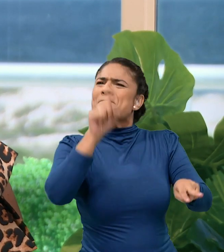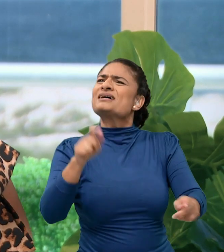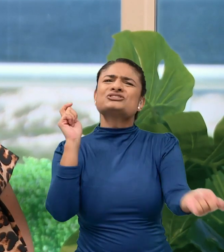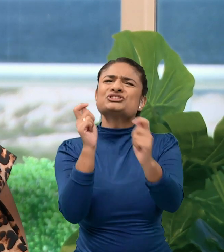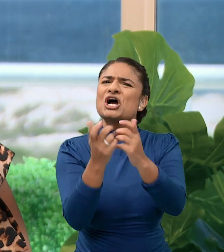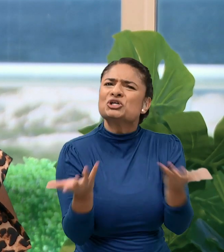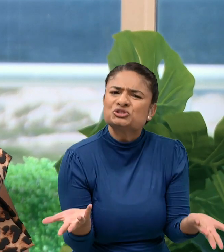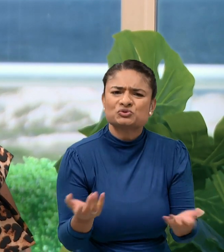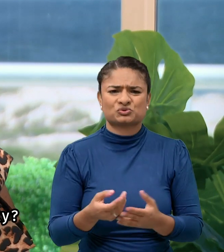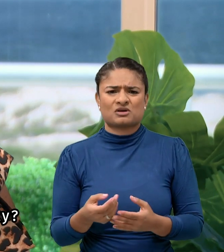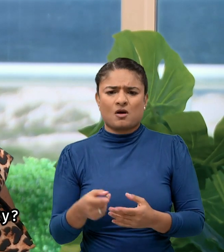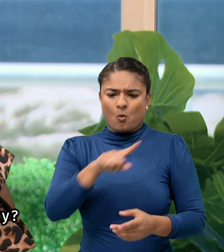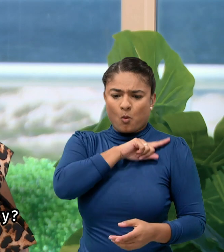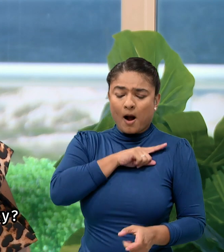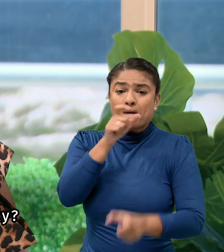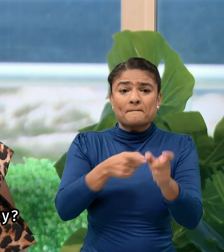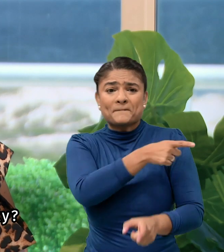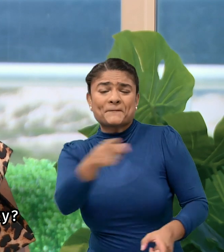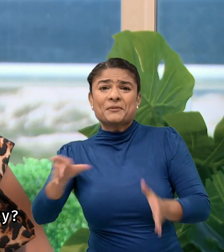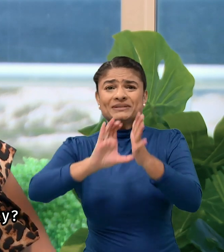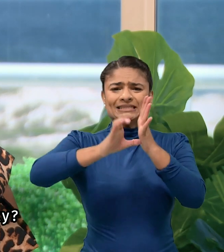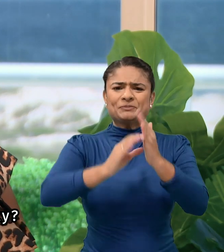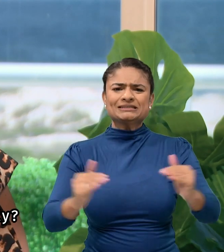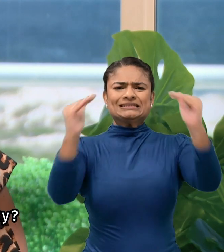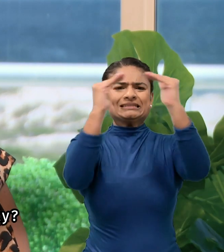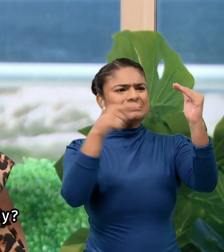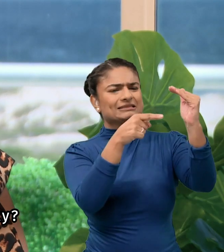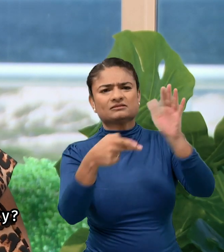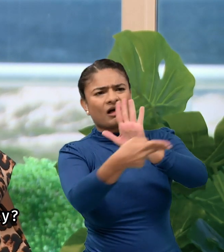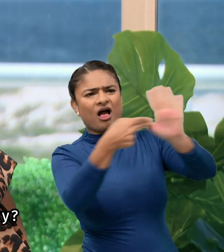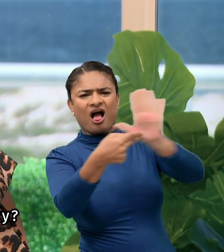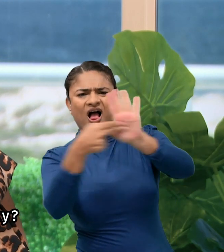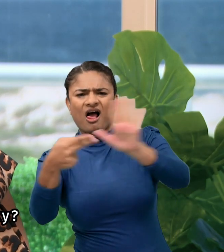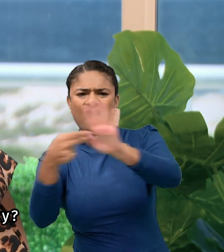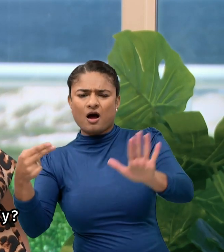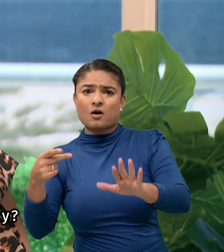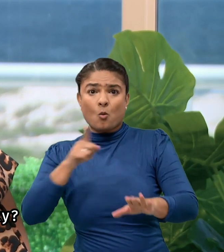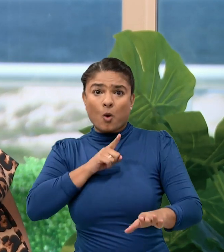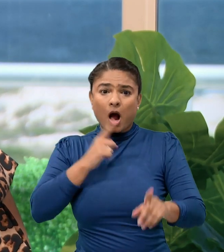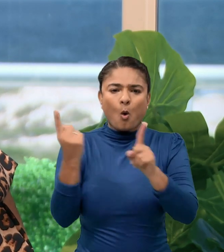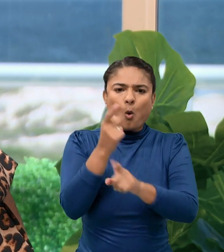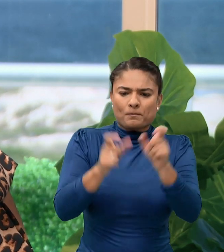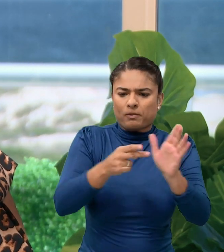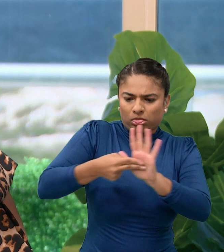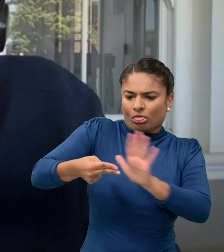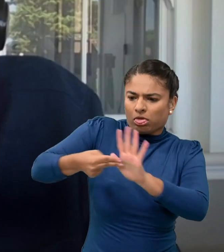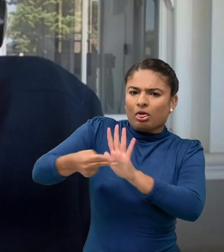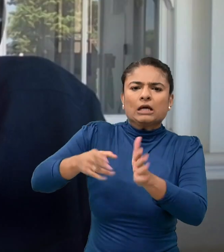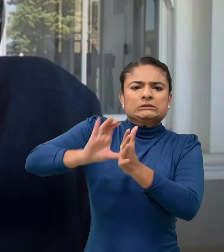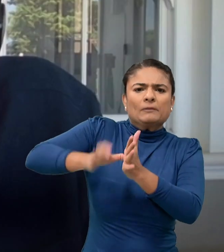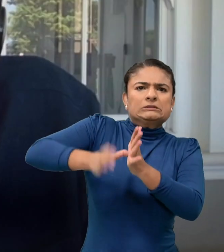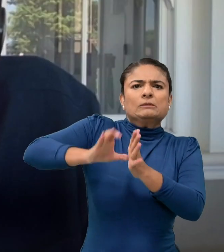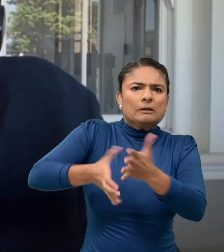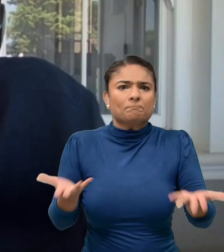to change in order to change the status of persons with disabilities in our society? It is focusing on